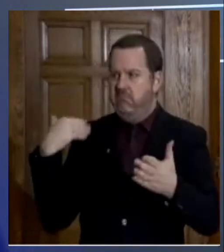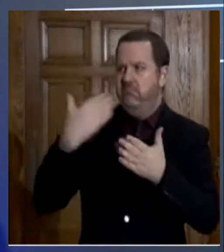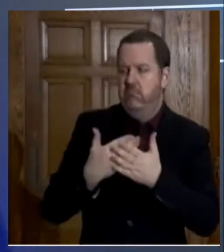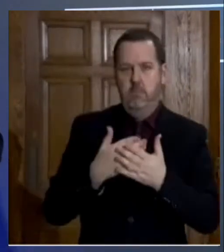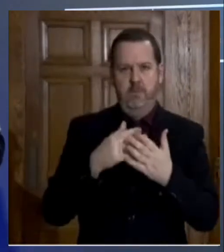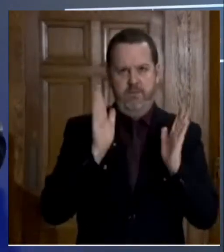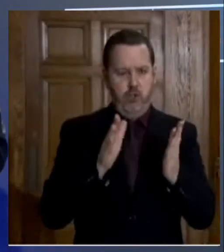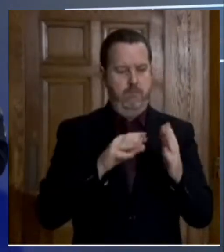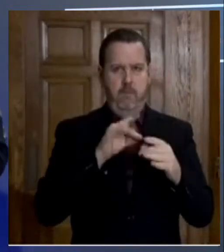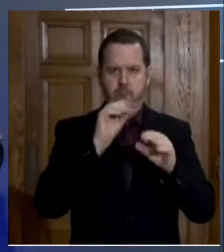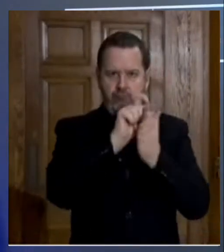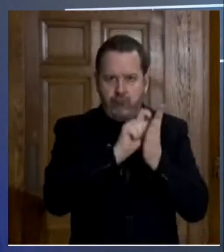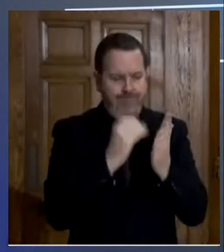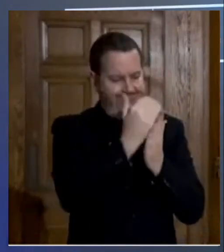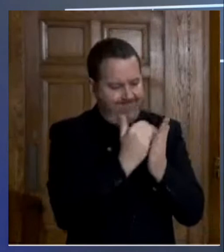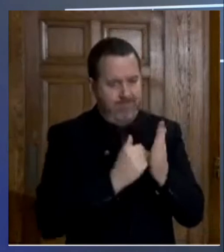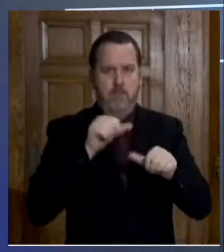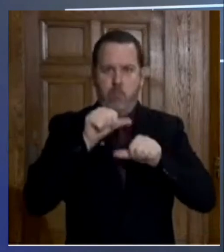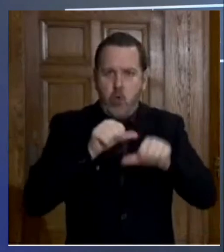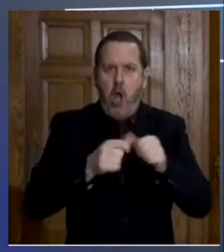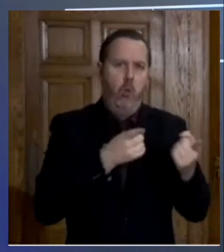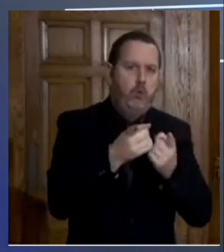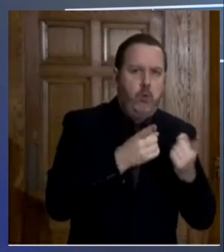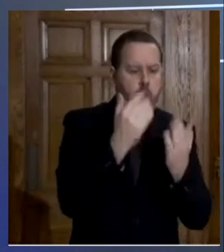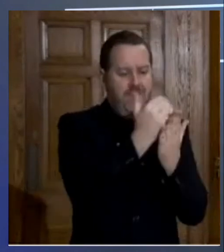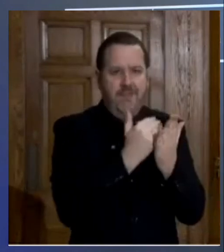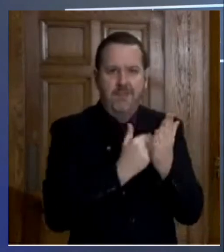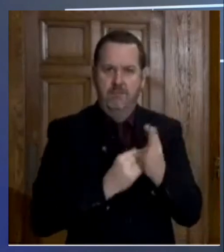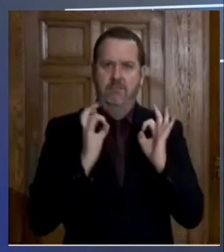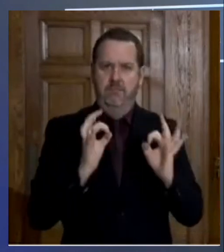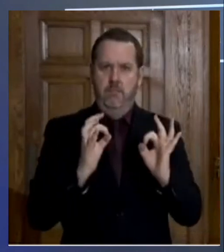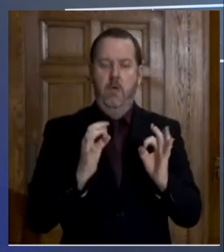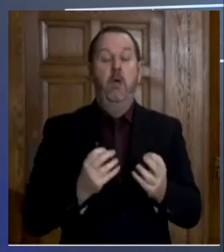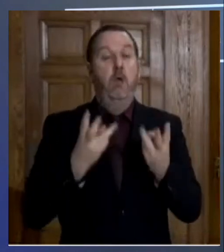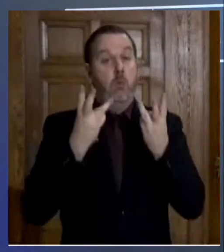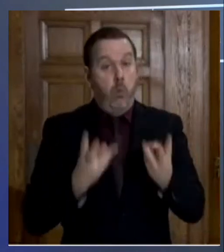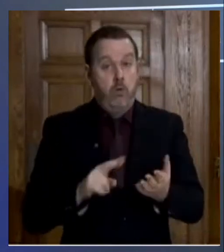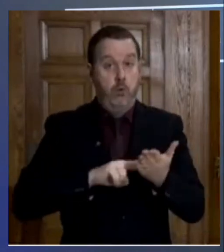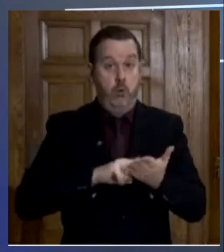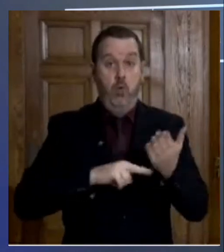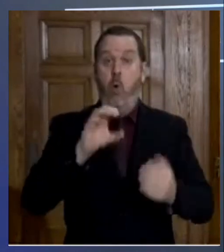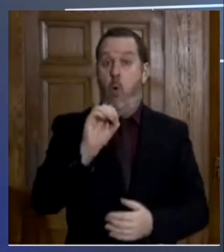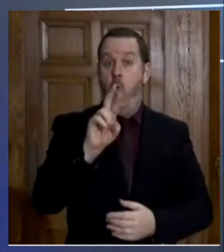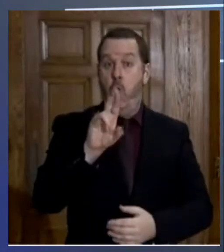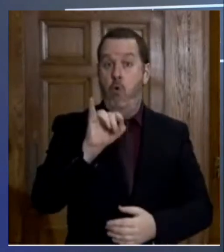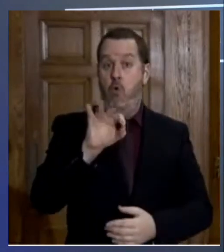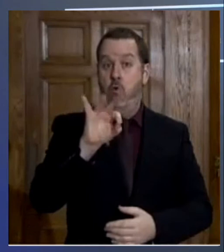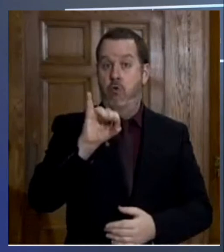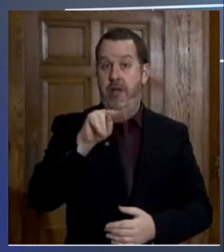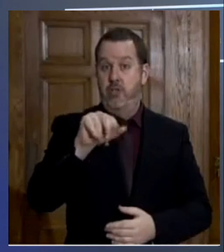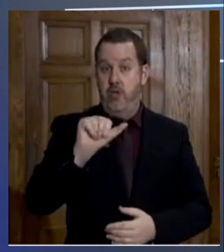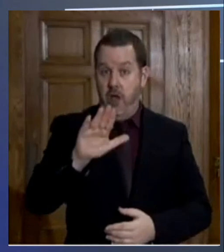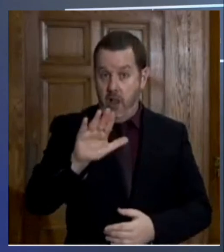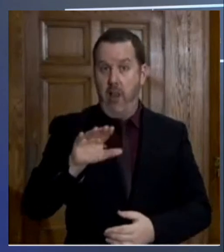And I suppose one of the things that we have learned throughout this pandemic is that of a regional approach. And that's why we've seen recently, patients unfortunately